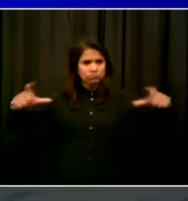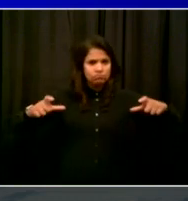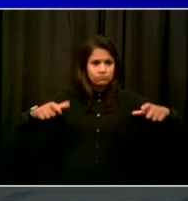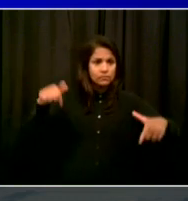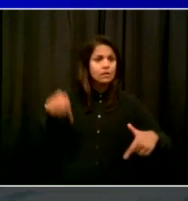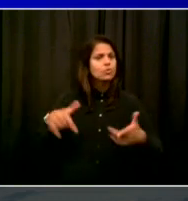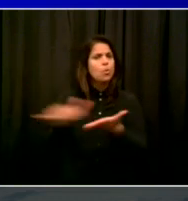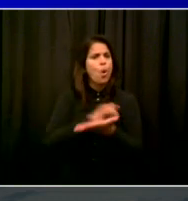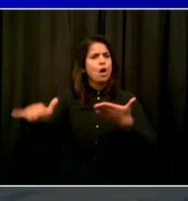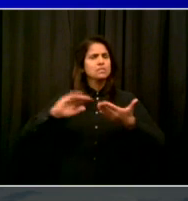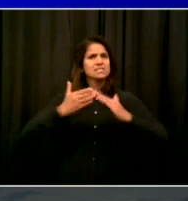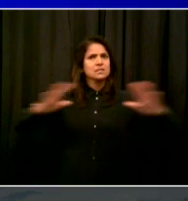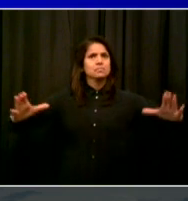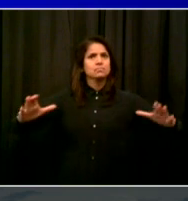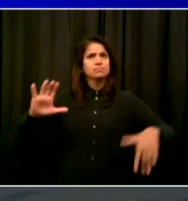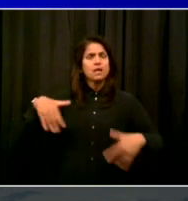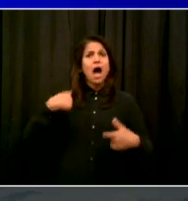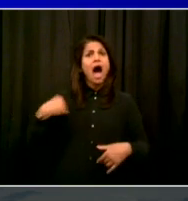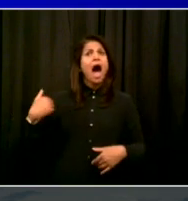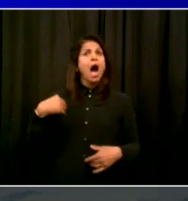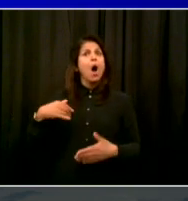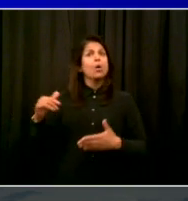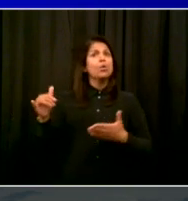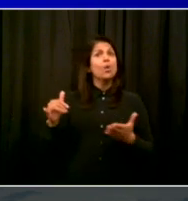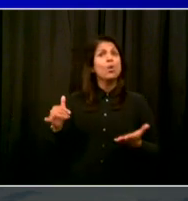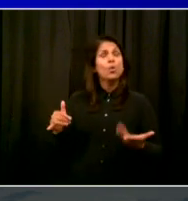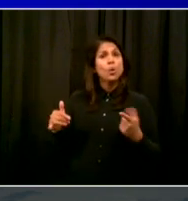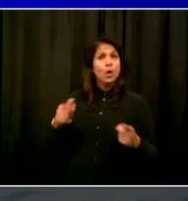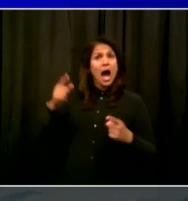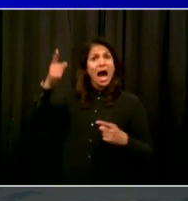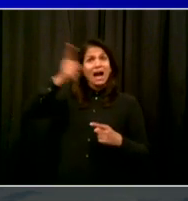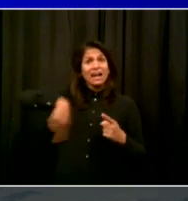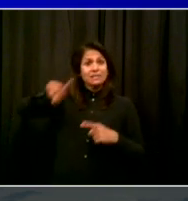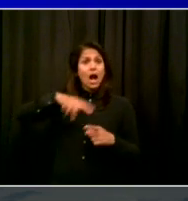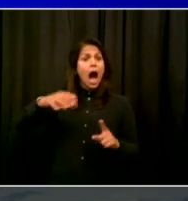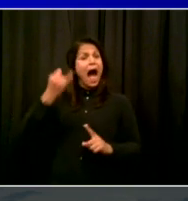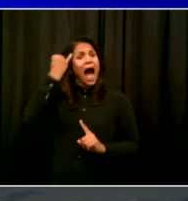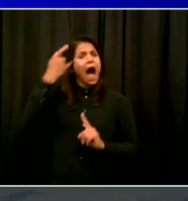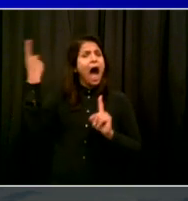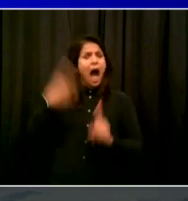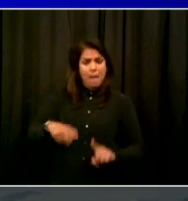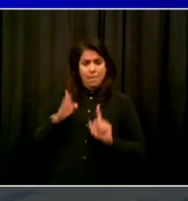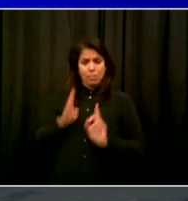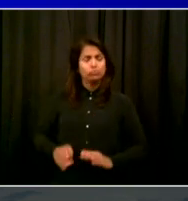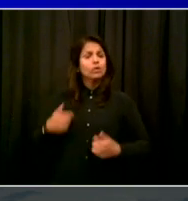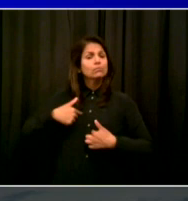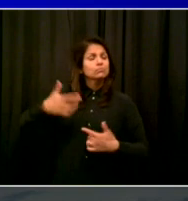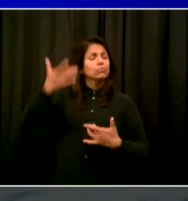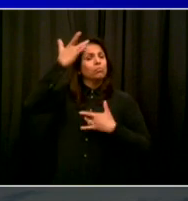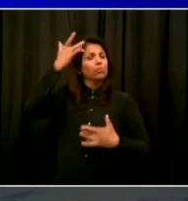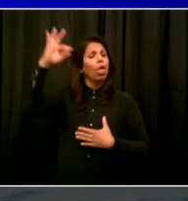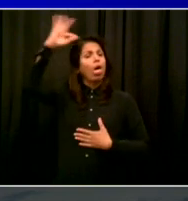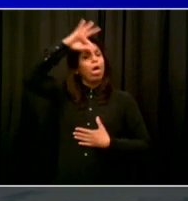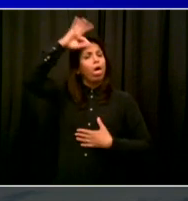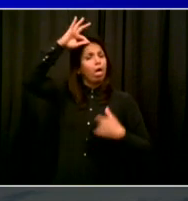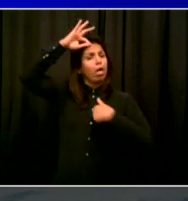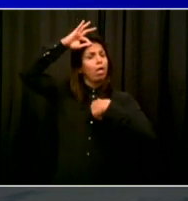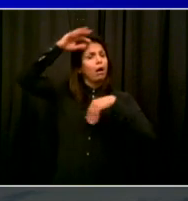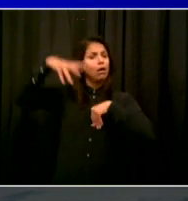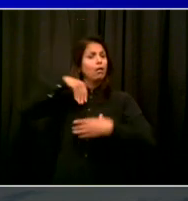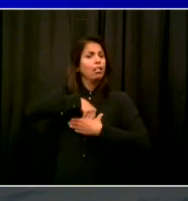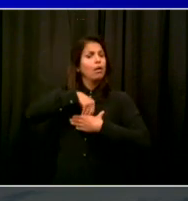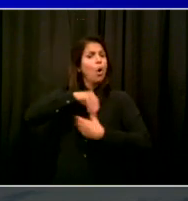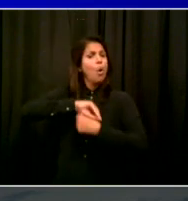understand that after all we've been through, there is a need to find comfort through celebrating with family and